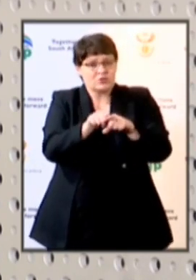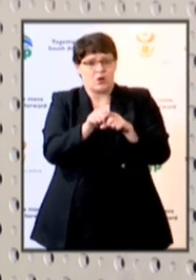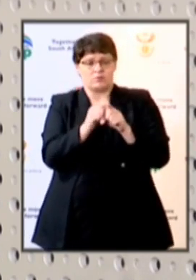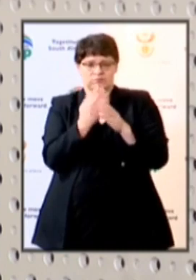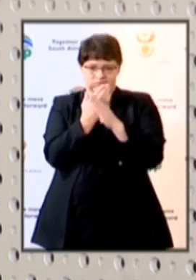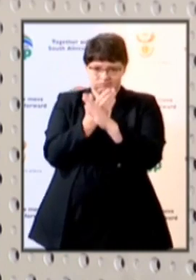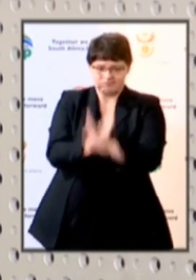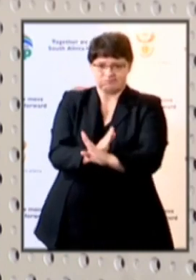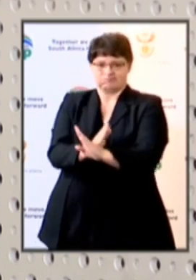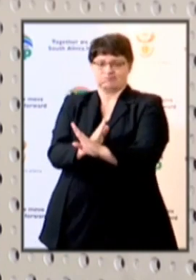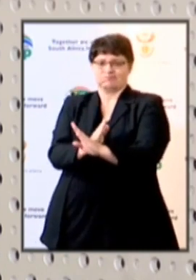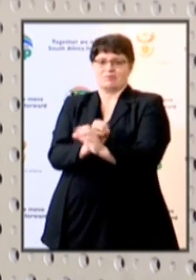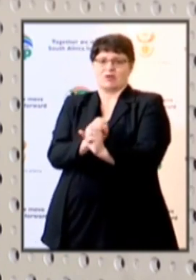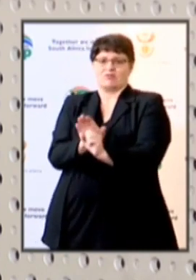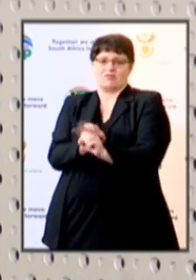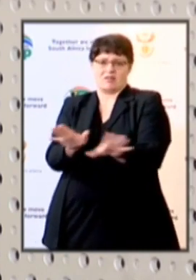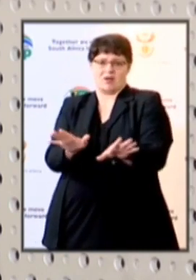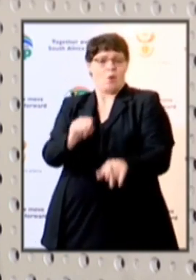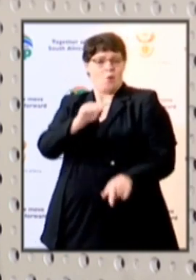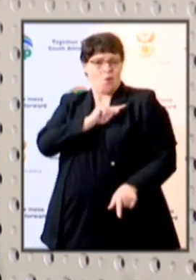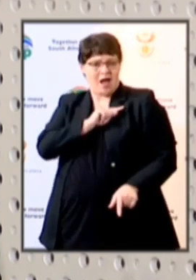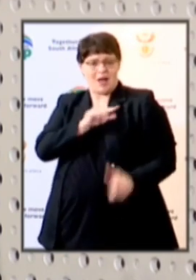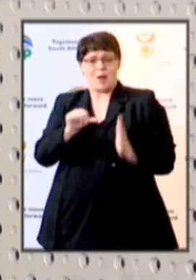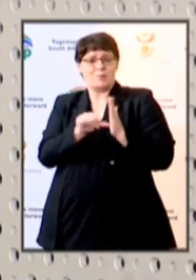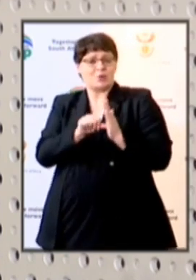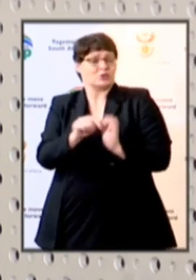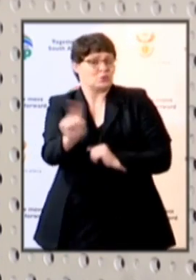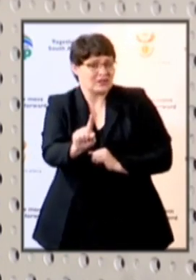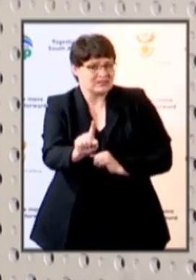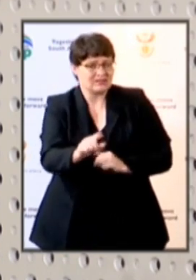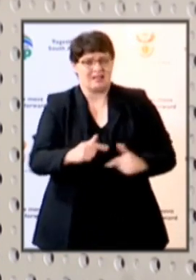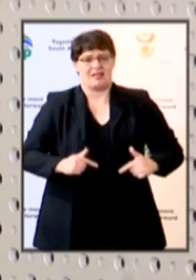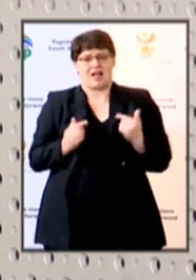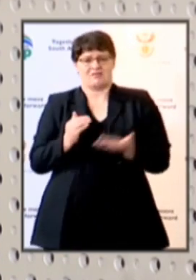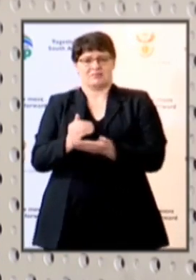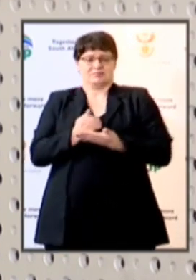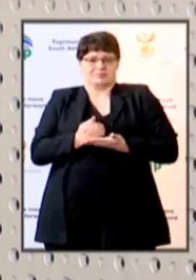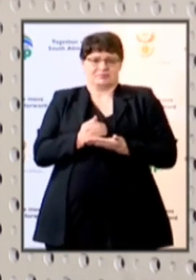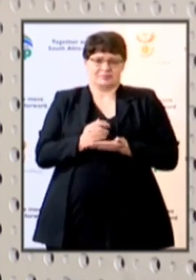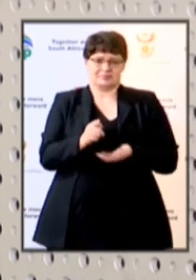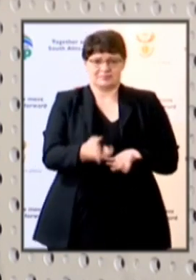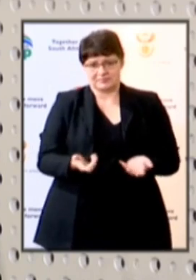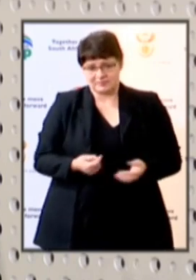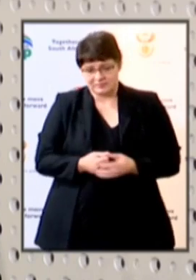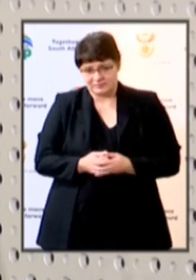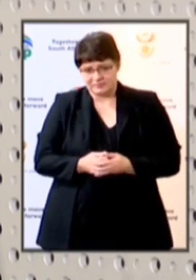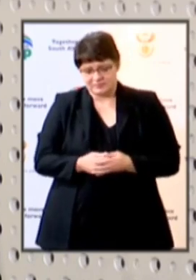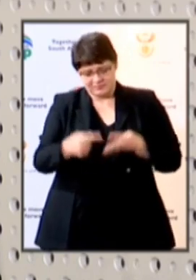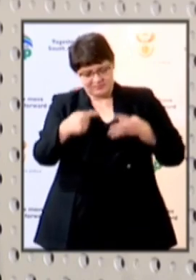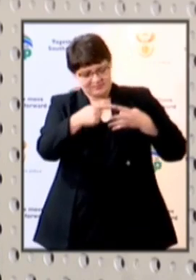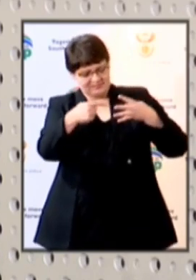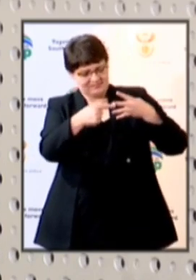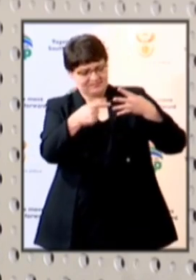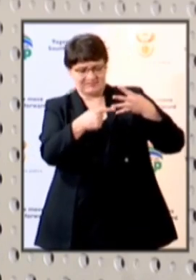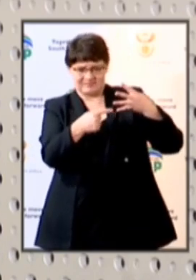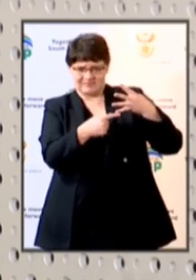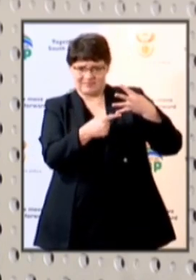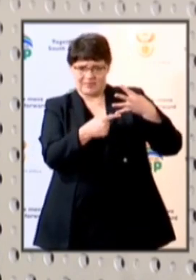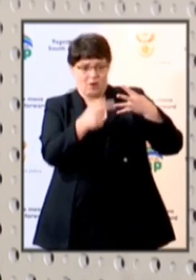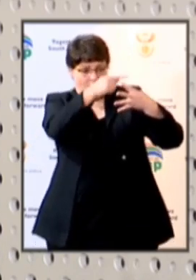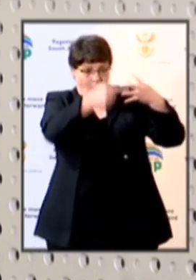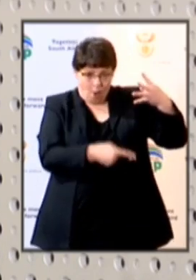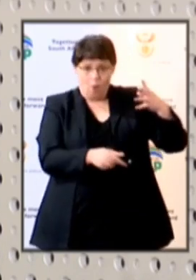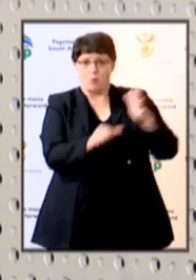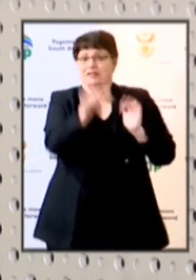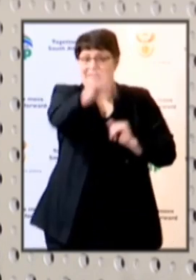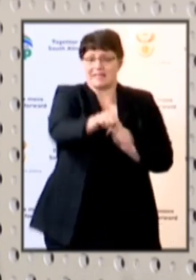virus and saving lives. We're also striking a balance between the four factors that I spoke about, as they are all